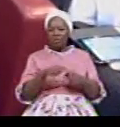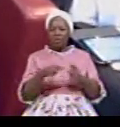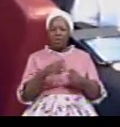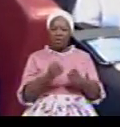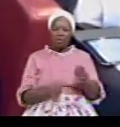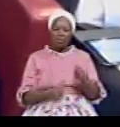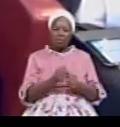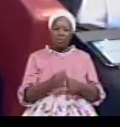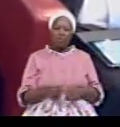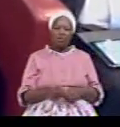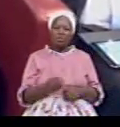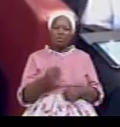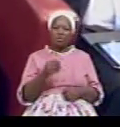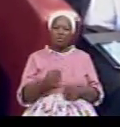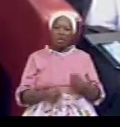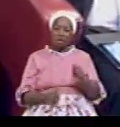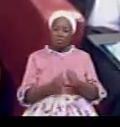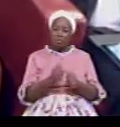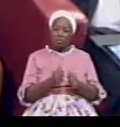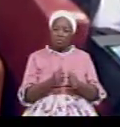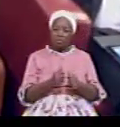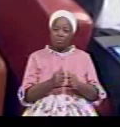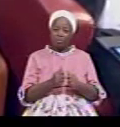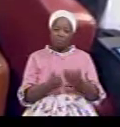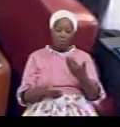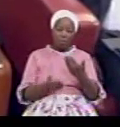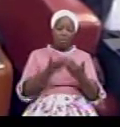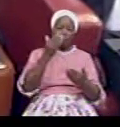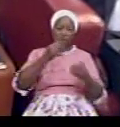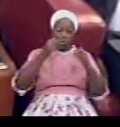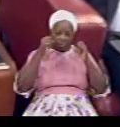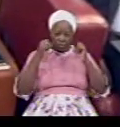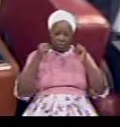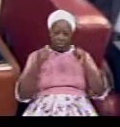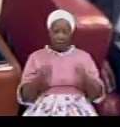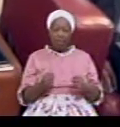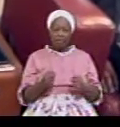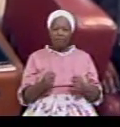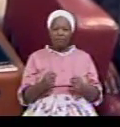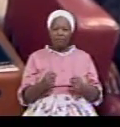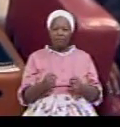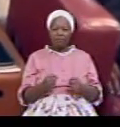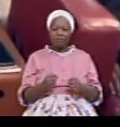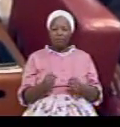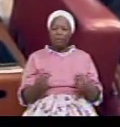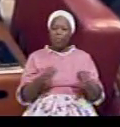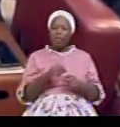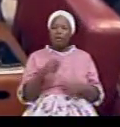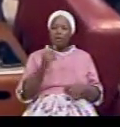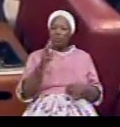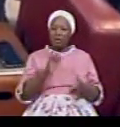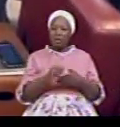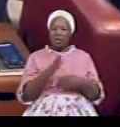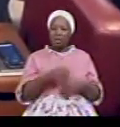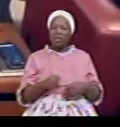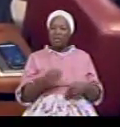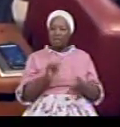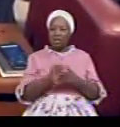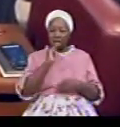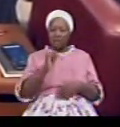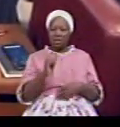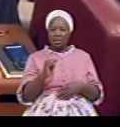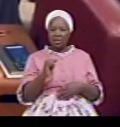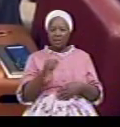in the whole universe, apart from God, when he decides to come against your life, and